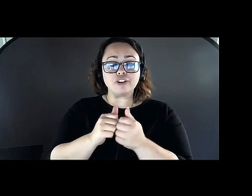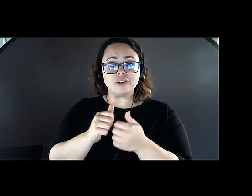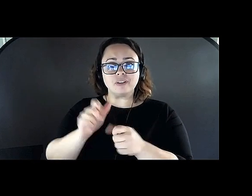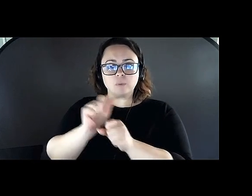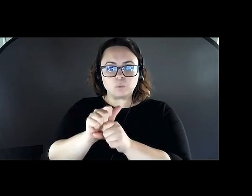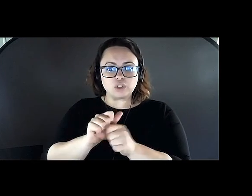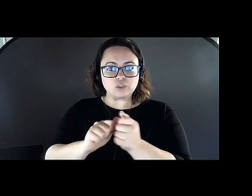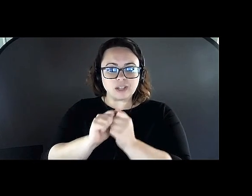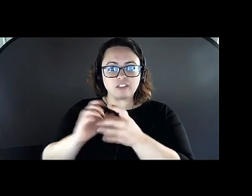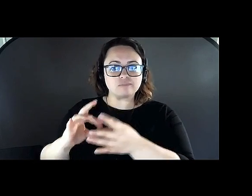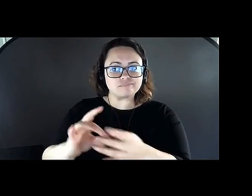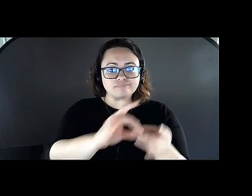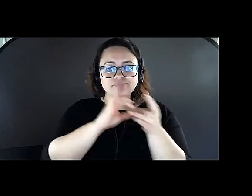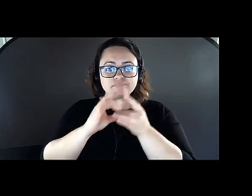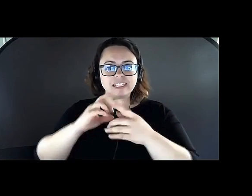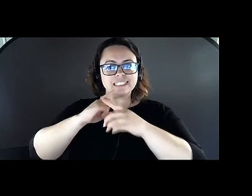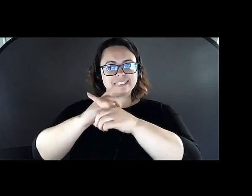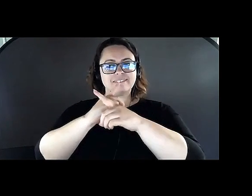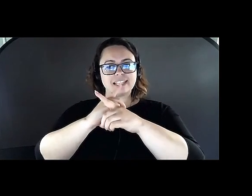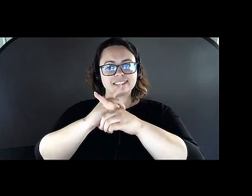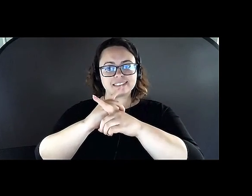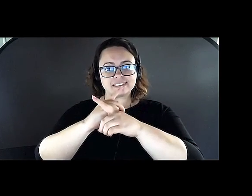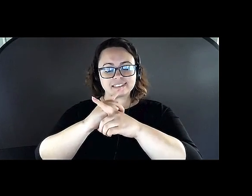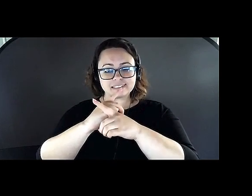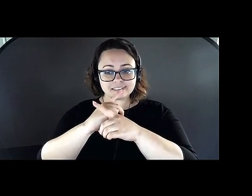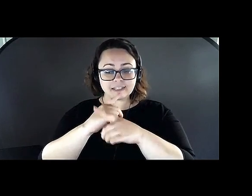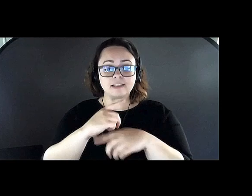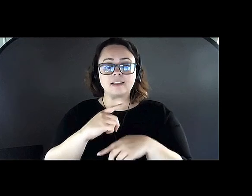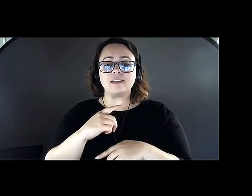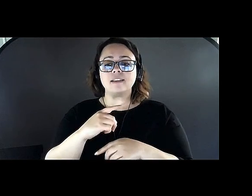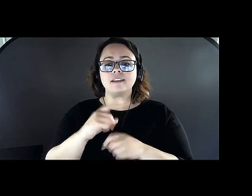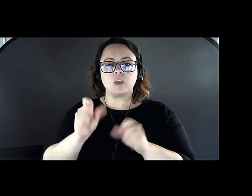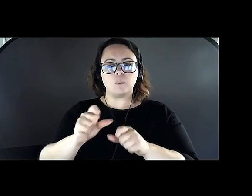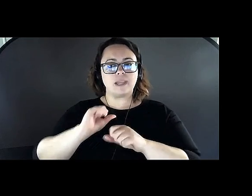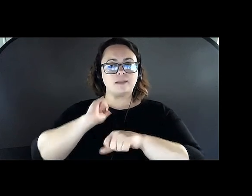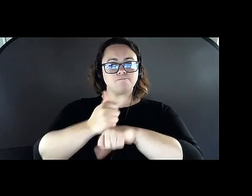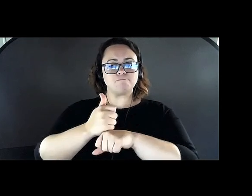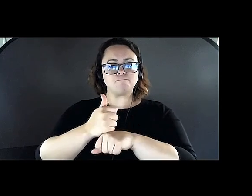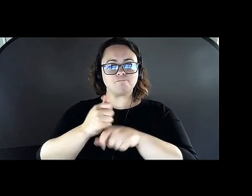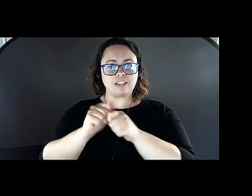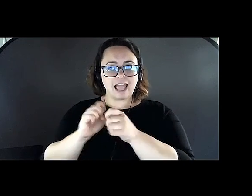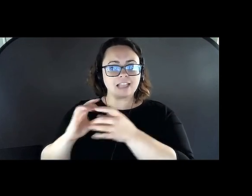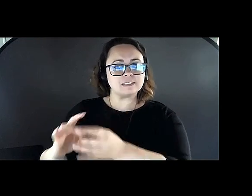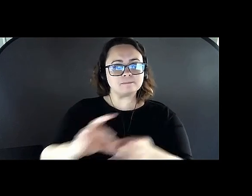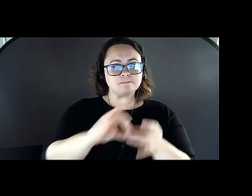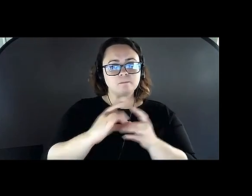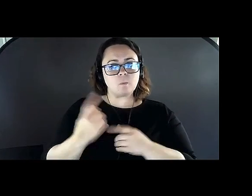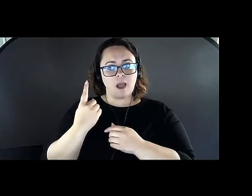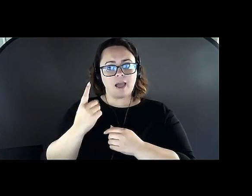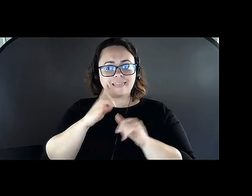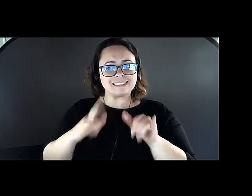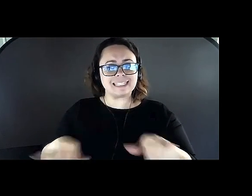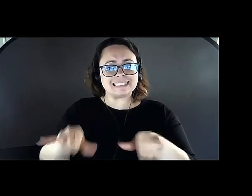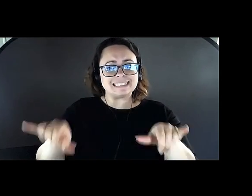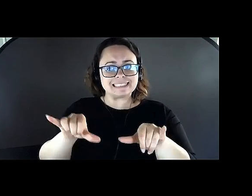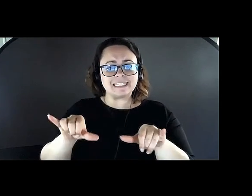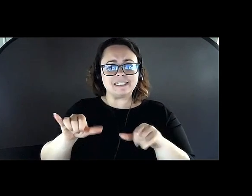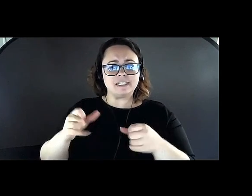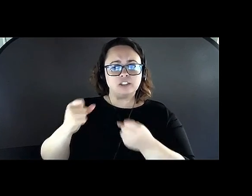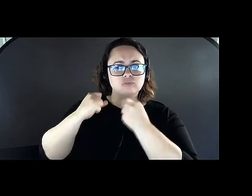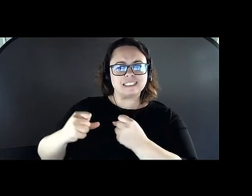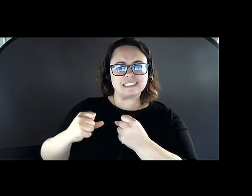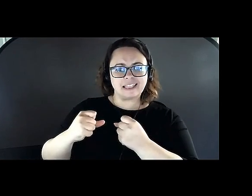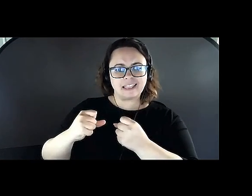combine a unified defensive tactic that we could put up as a unified front that's consistent, that's resilient against